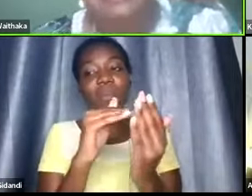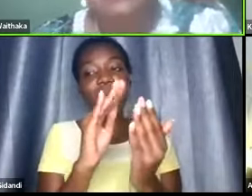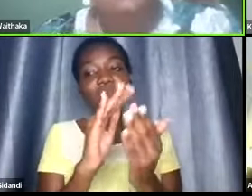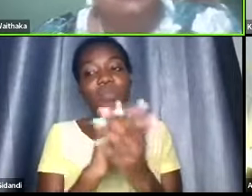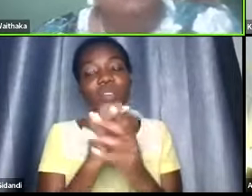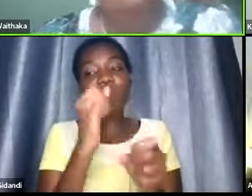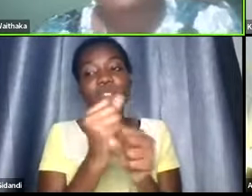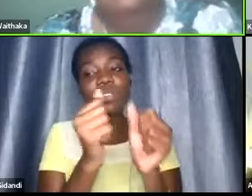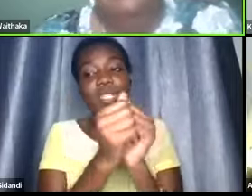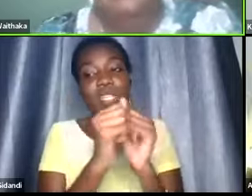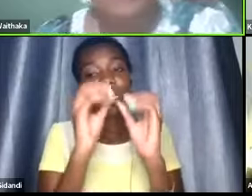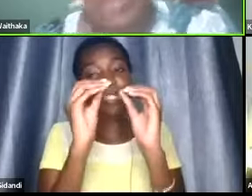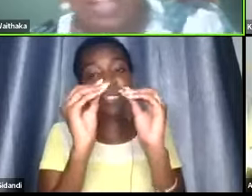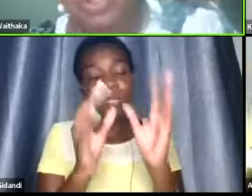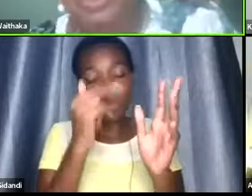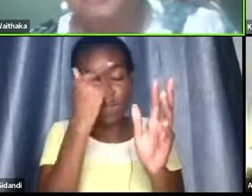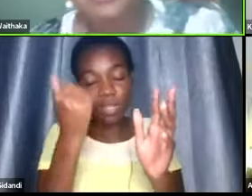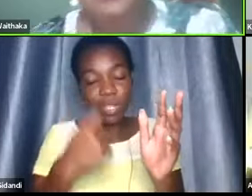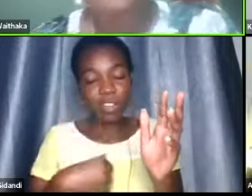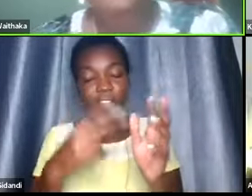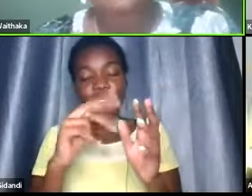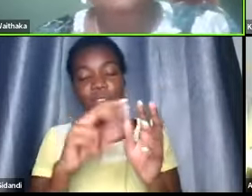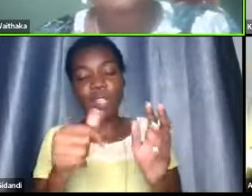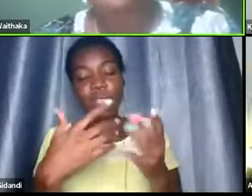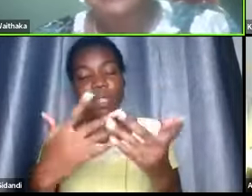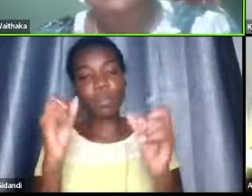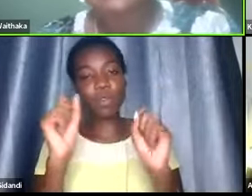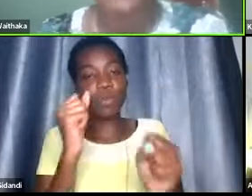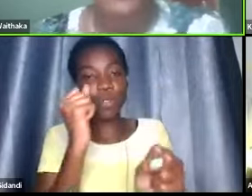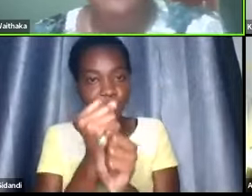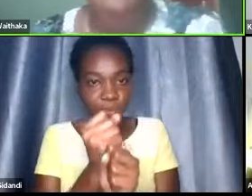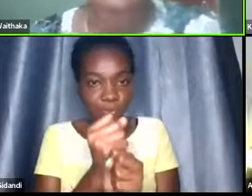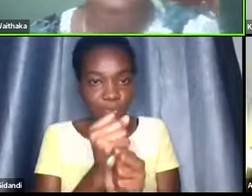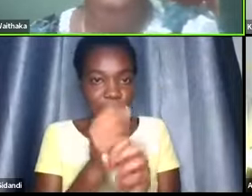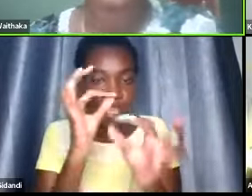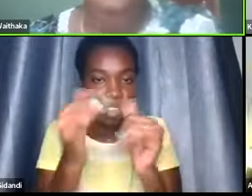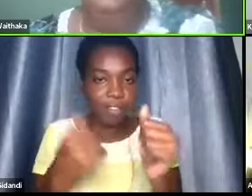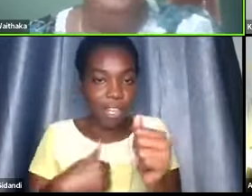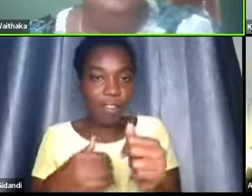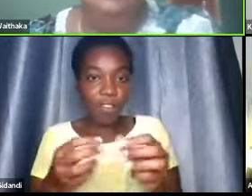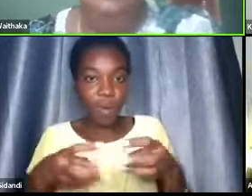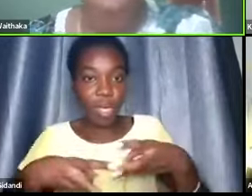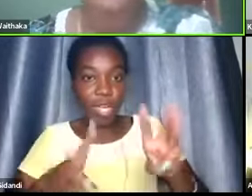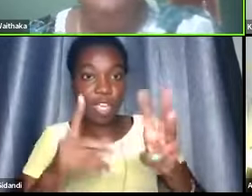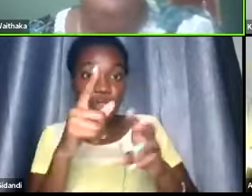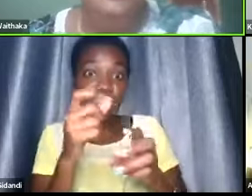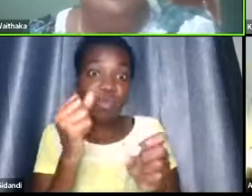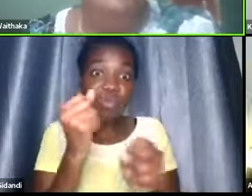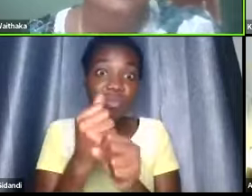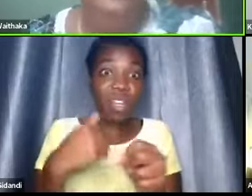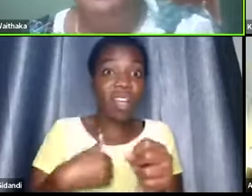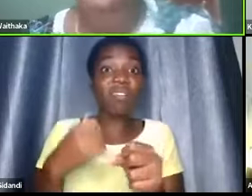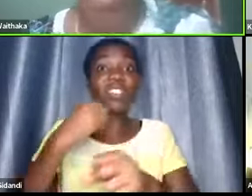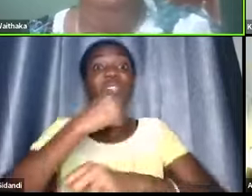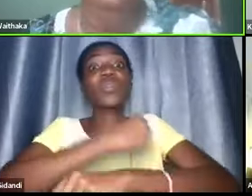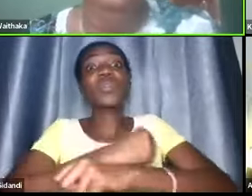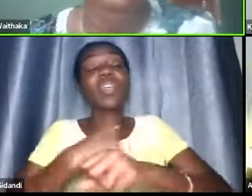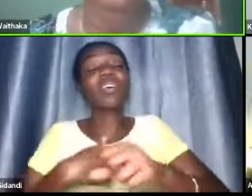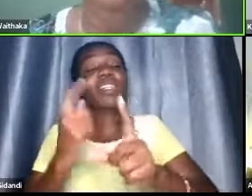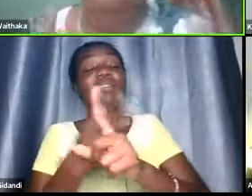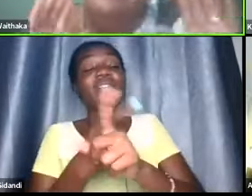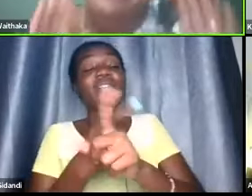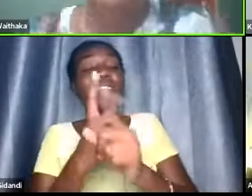teachers because there's nothing that you can do. If he has a way that he can drop, if there are schools that have different subjects that you can drop, then